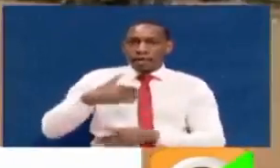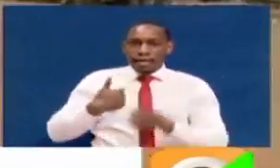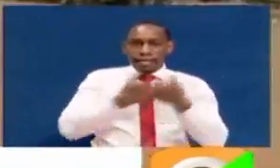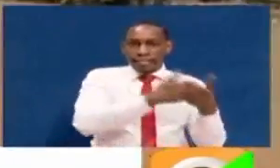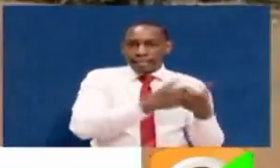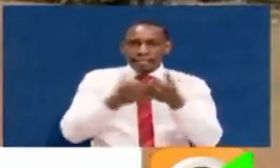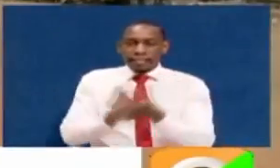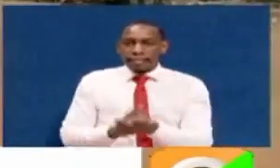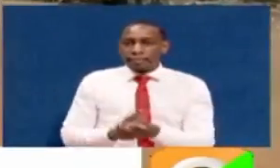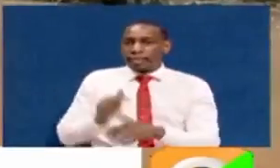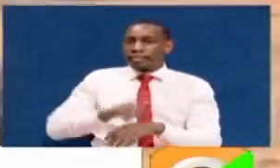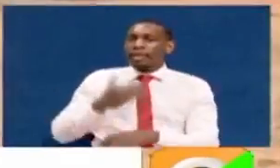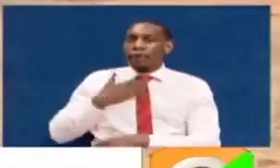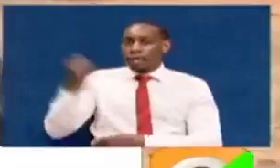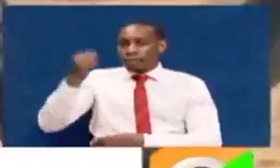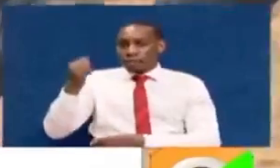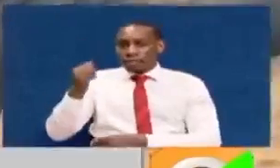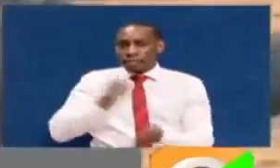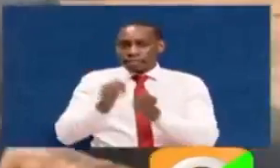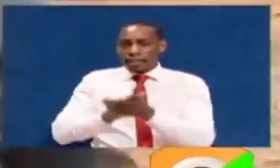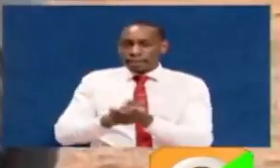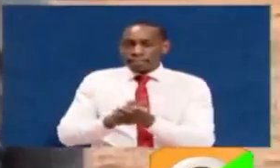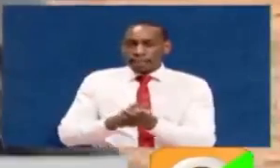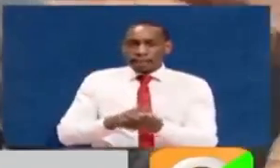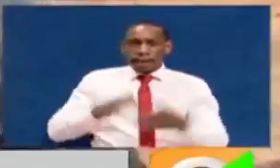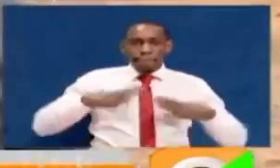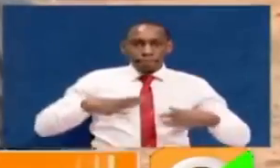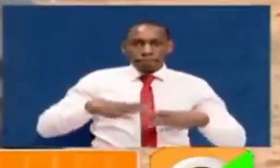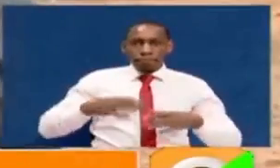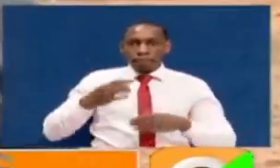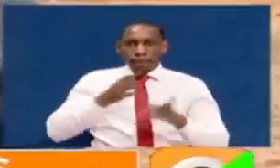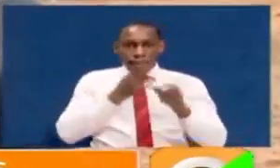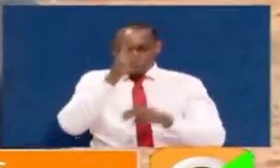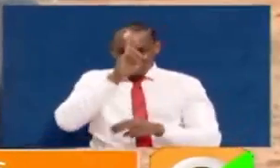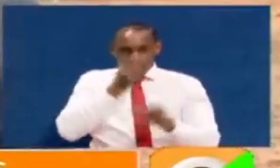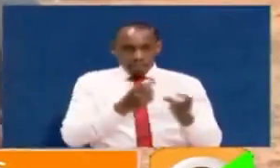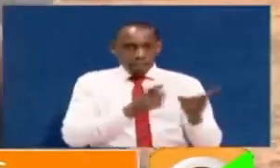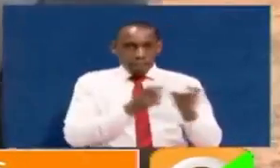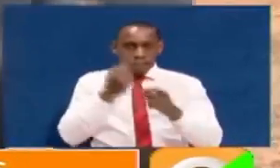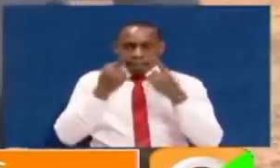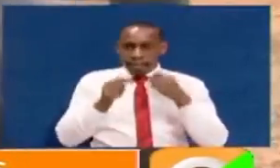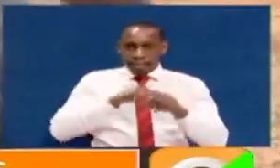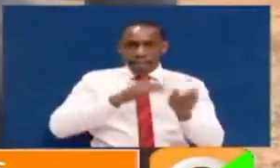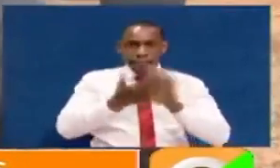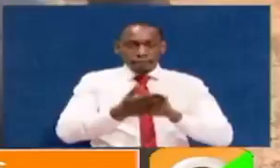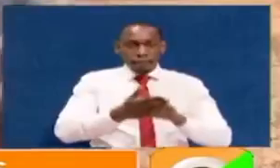hurdles. Ukijaribu political strategy ya kupanga wananchi, polisi wanakuja tena kazi. Mkienda kotini, wanakuja na male mawakili